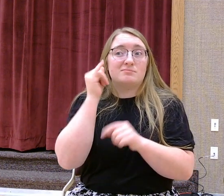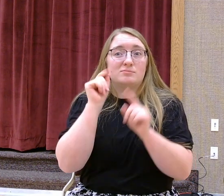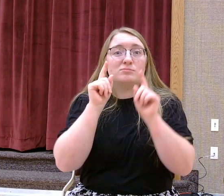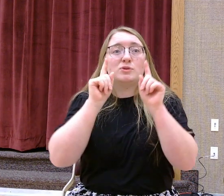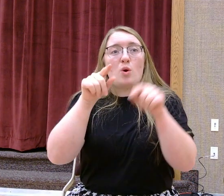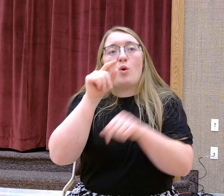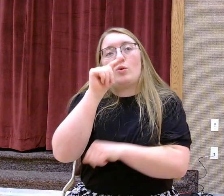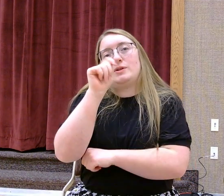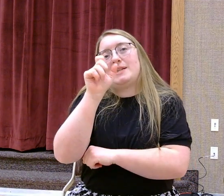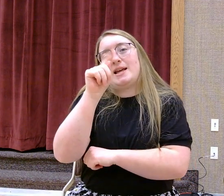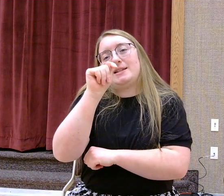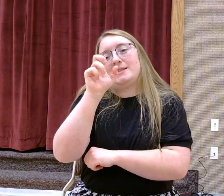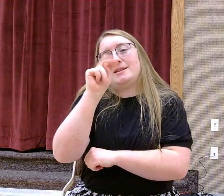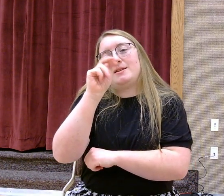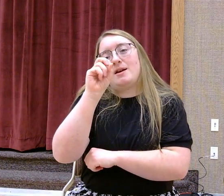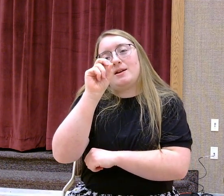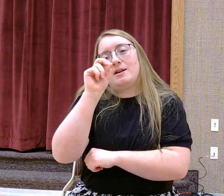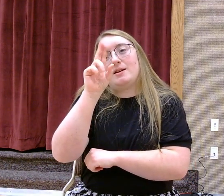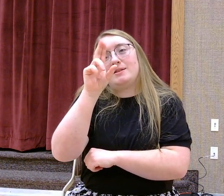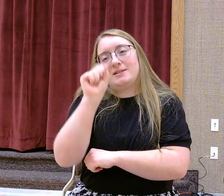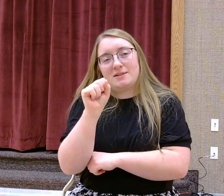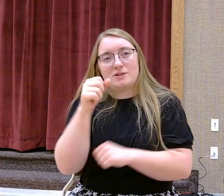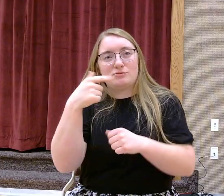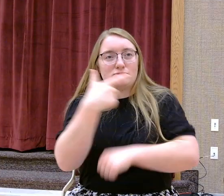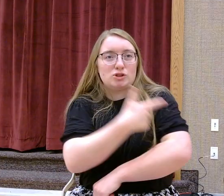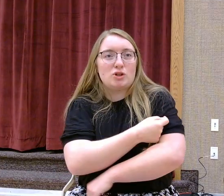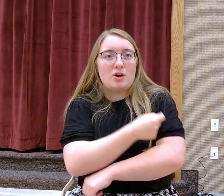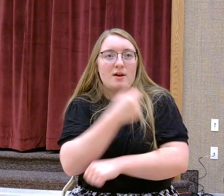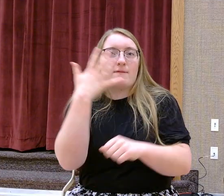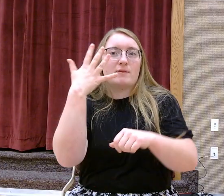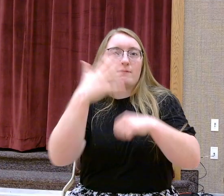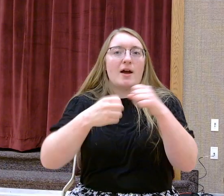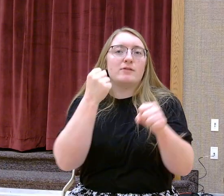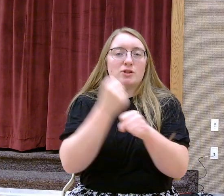5 years. Okay, other questions?